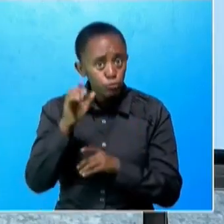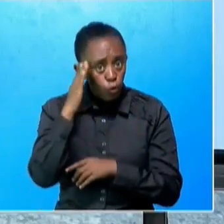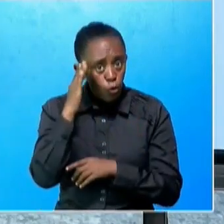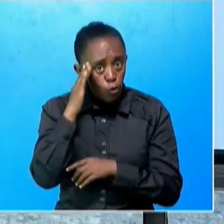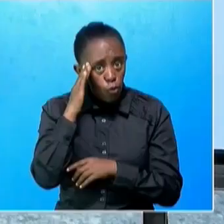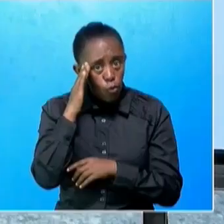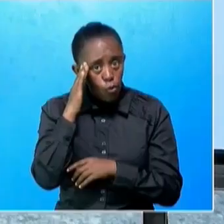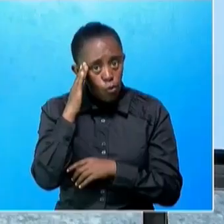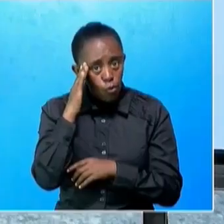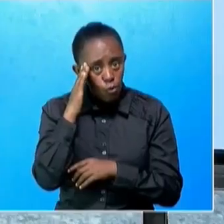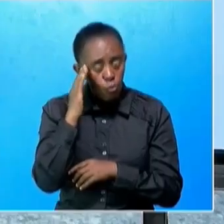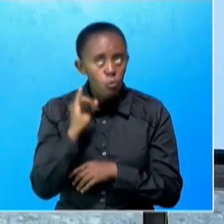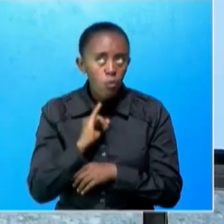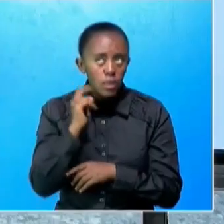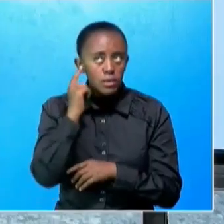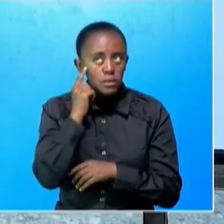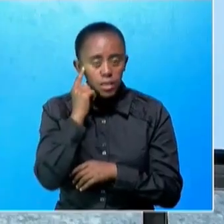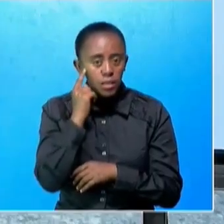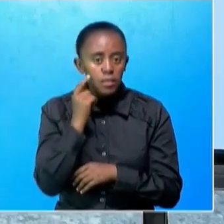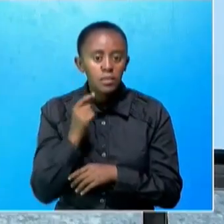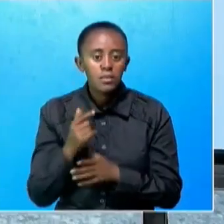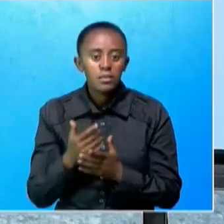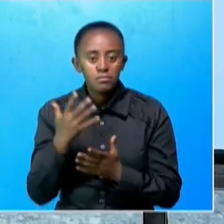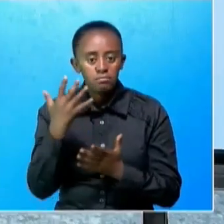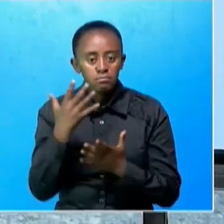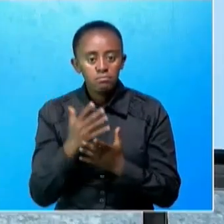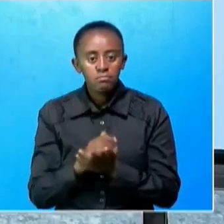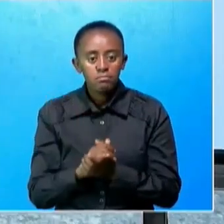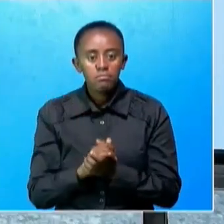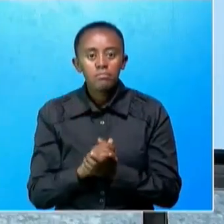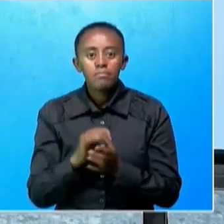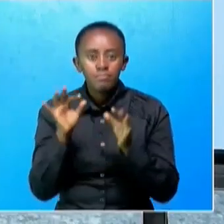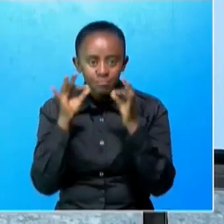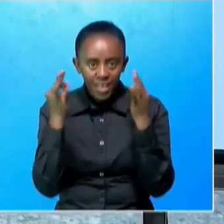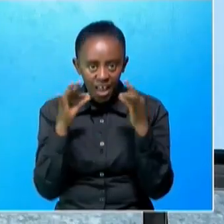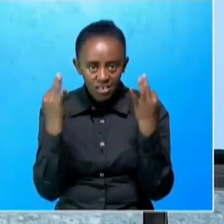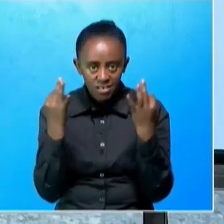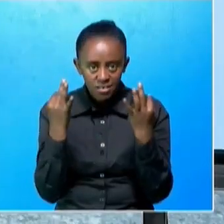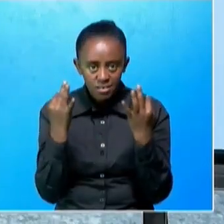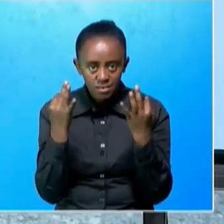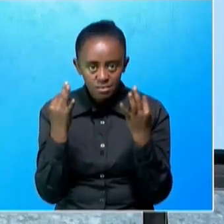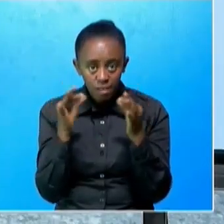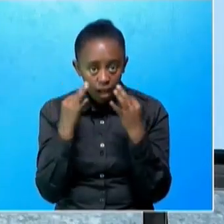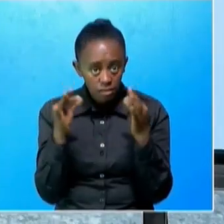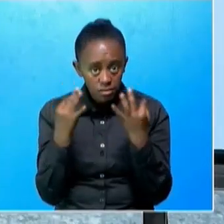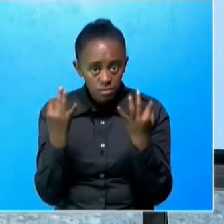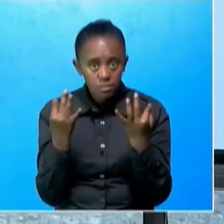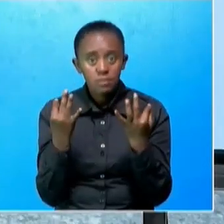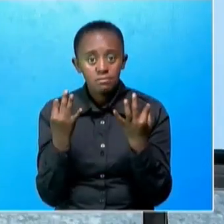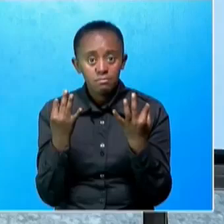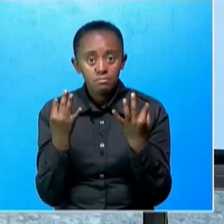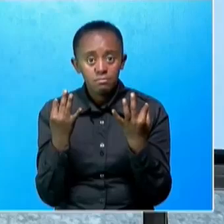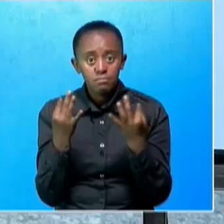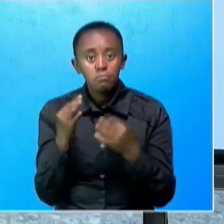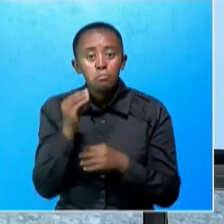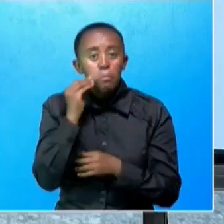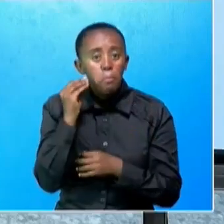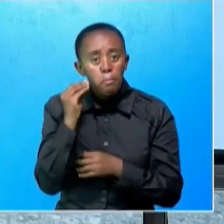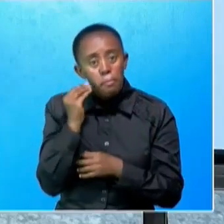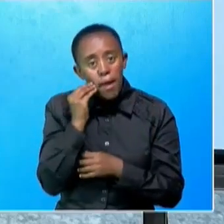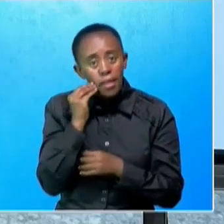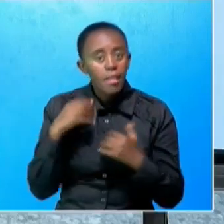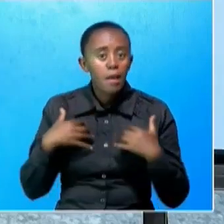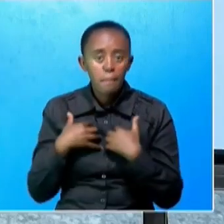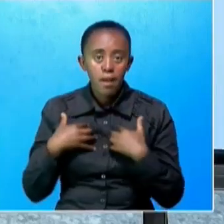I think ducks and, you see, cats, they are pet animals,